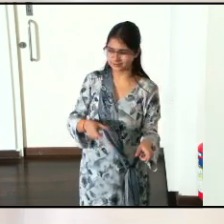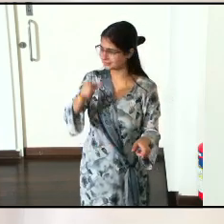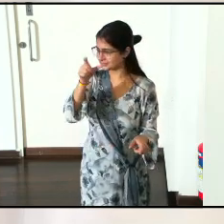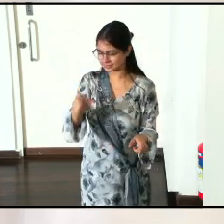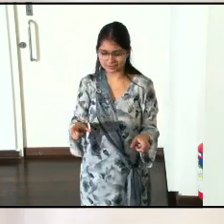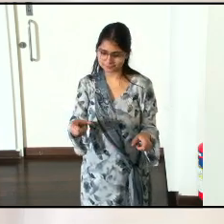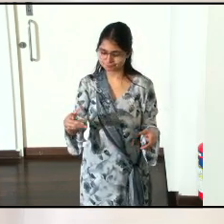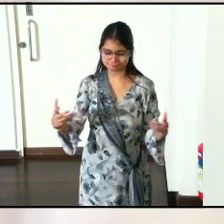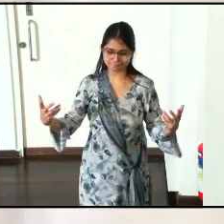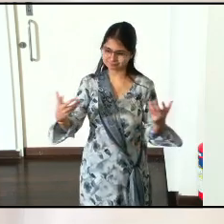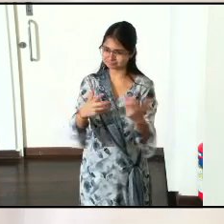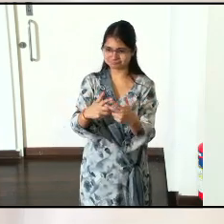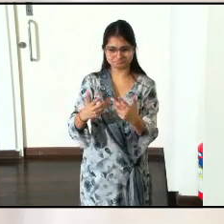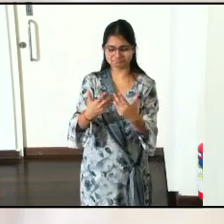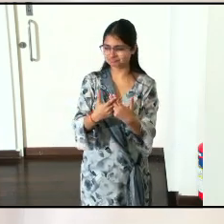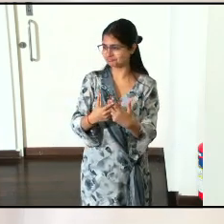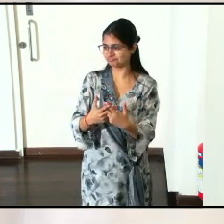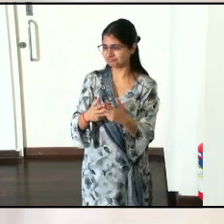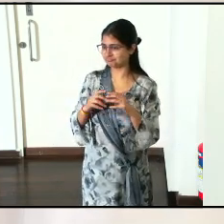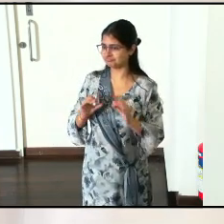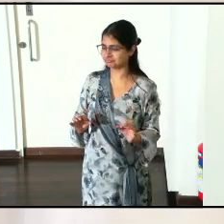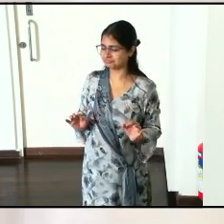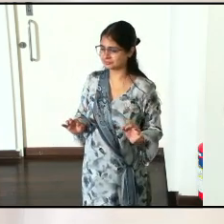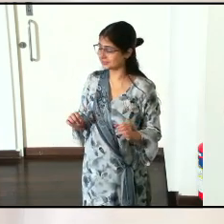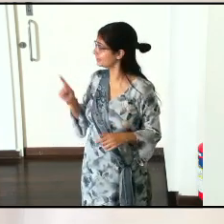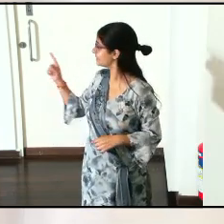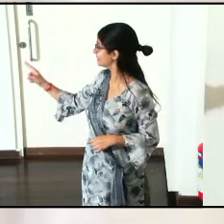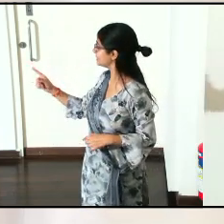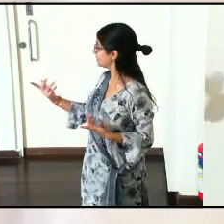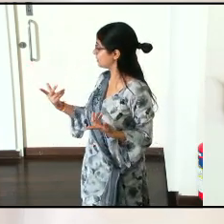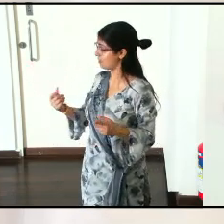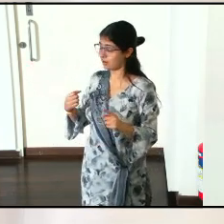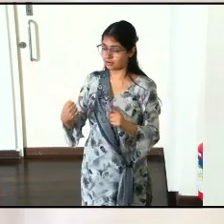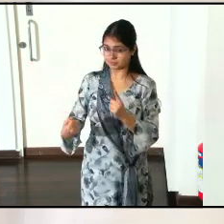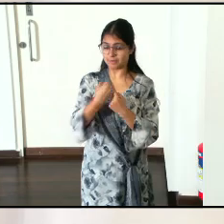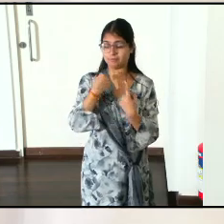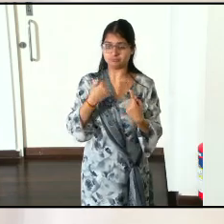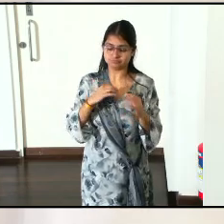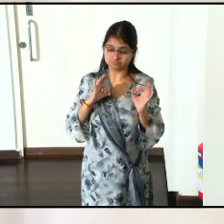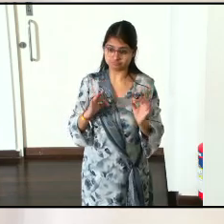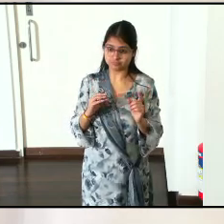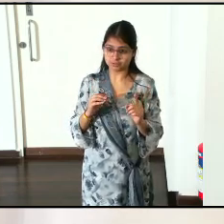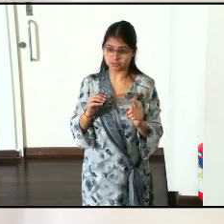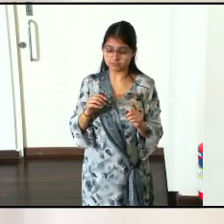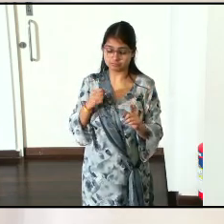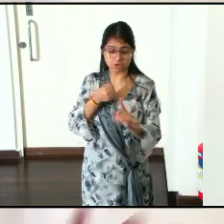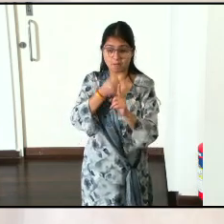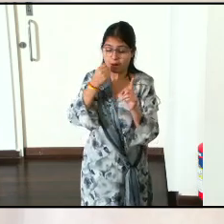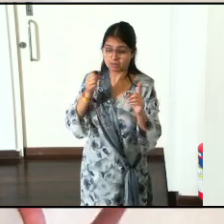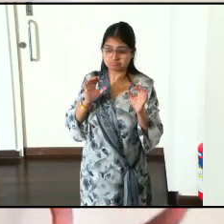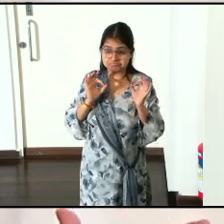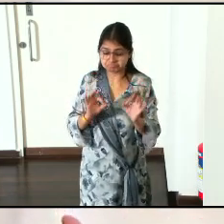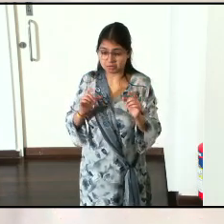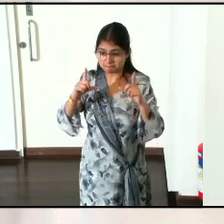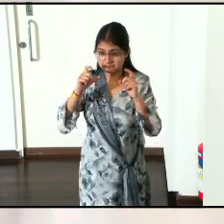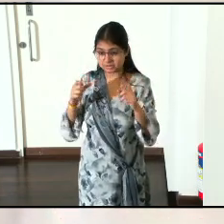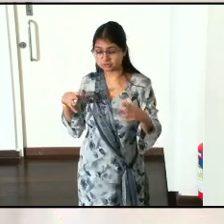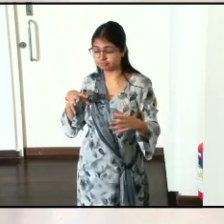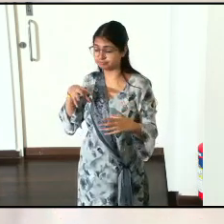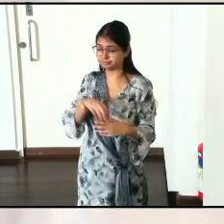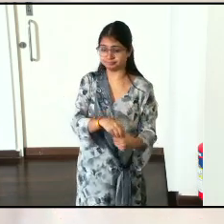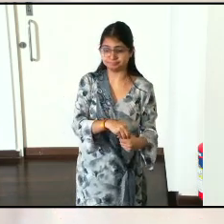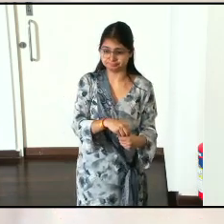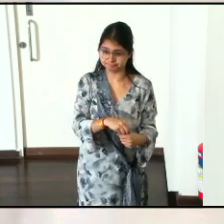and this is such a striking picture, and the coming together,